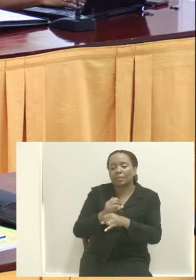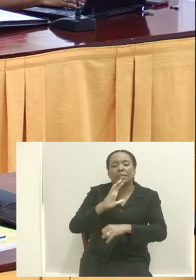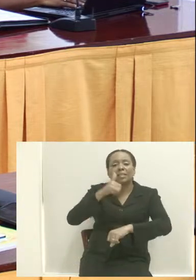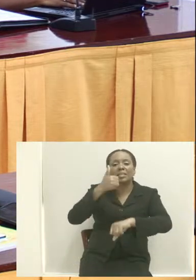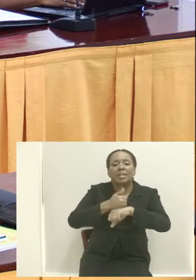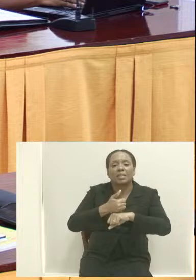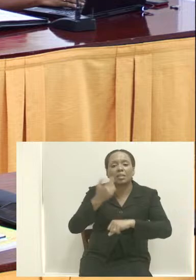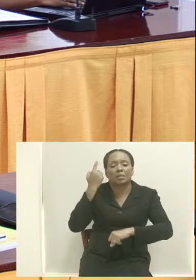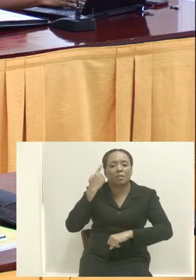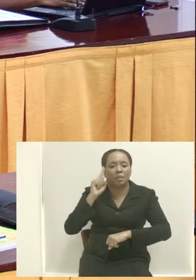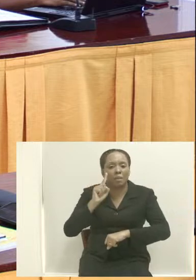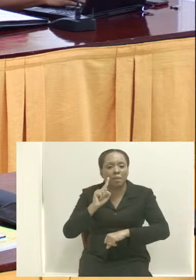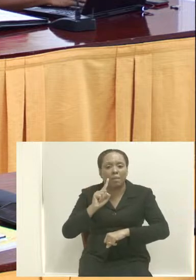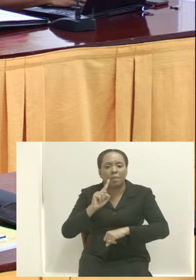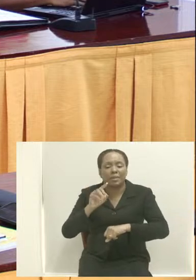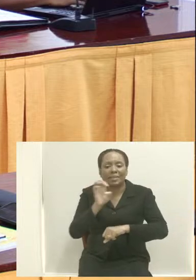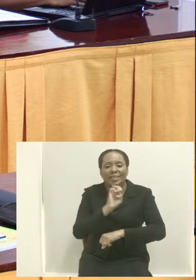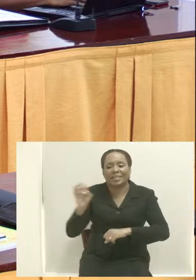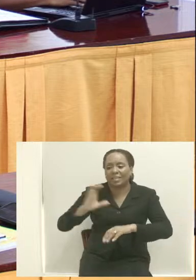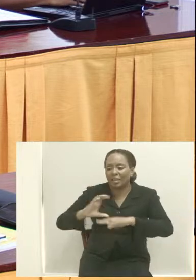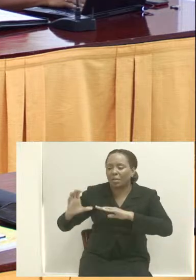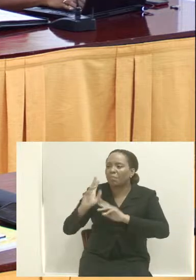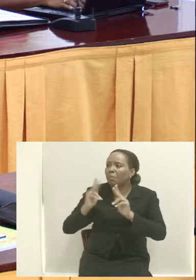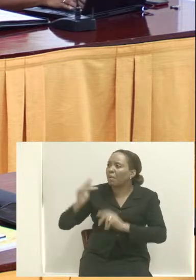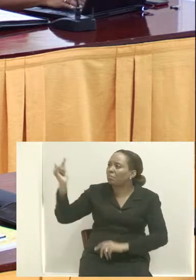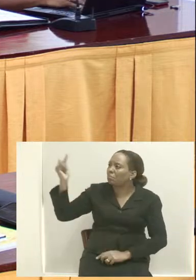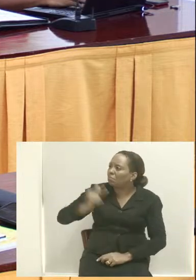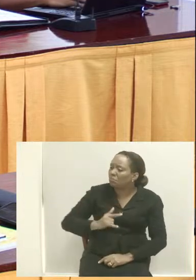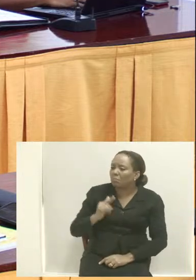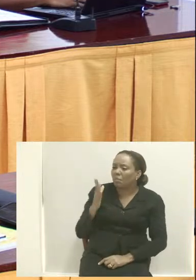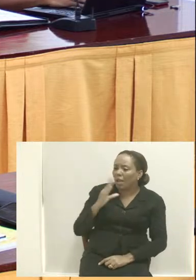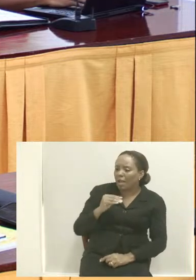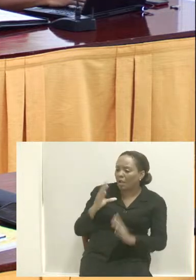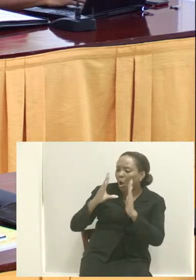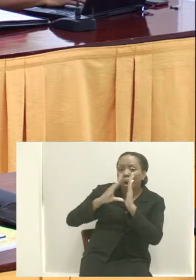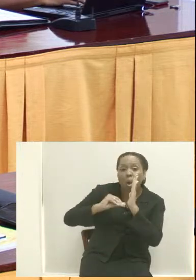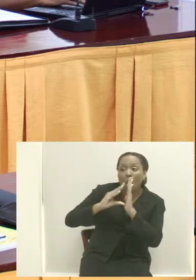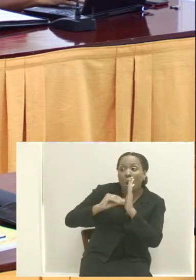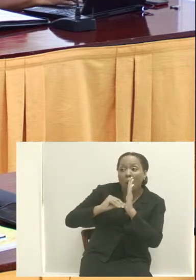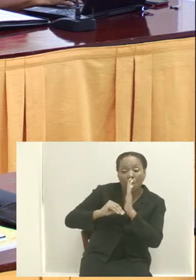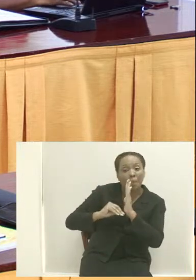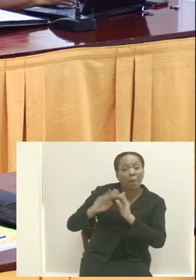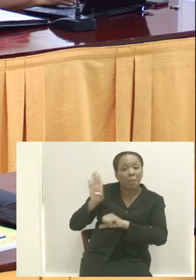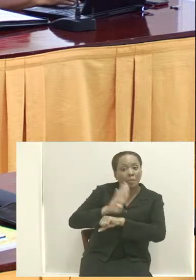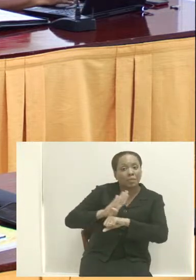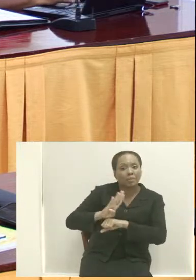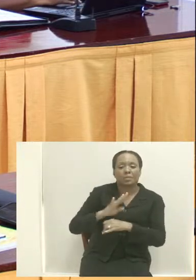we created as the National Standards Institute model. Right now, the National Standards Institute has